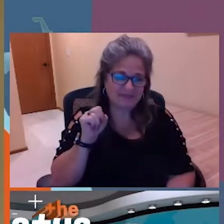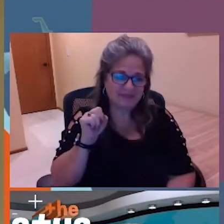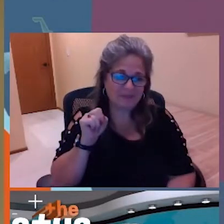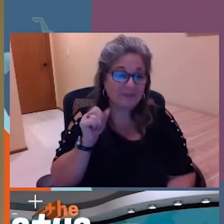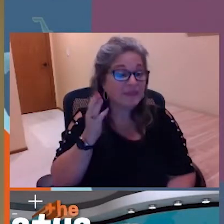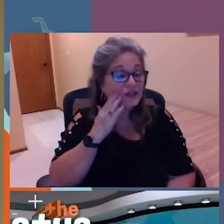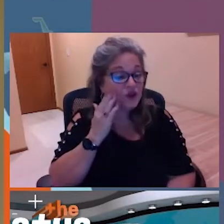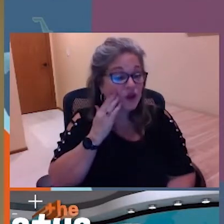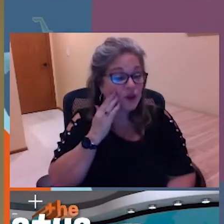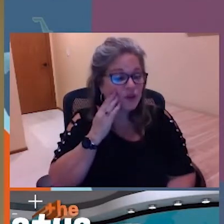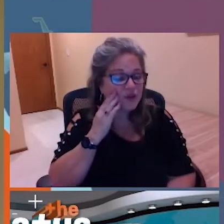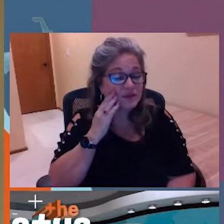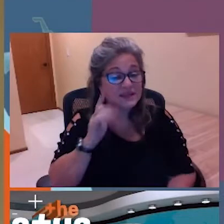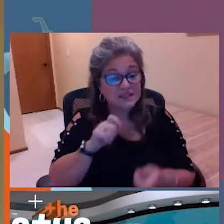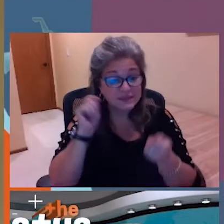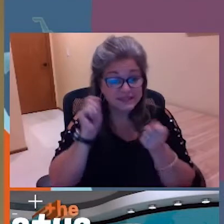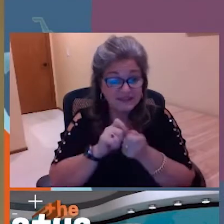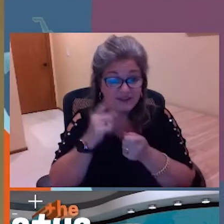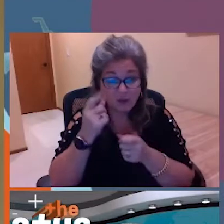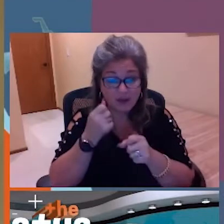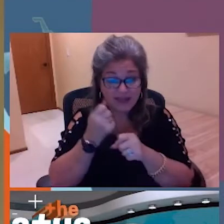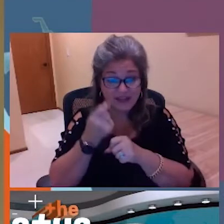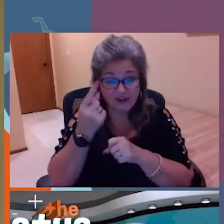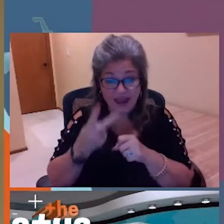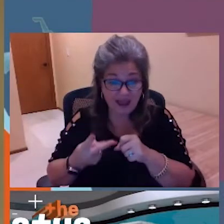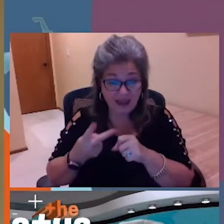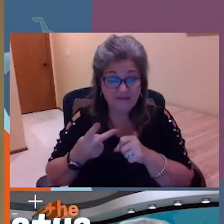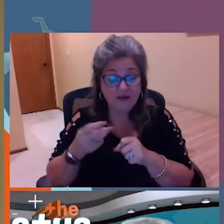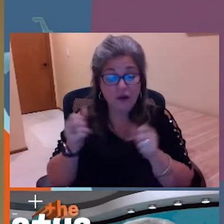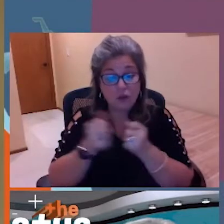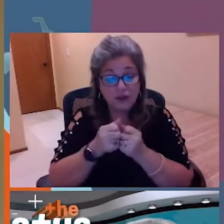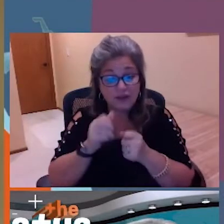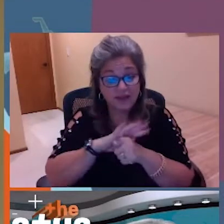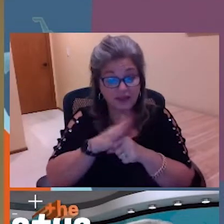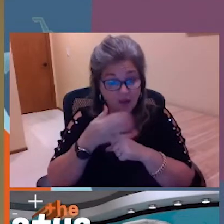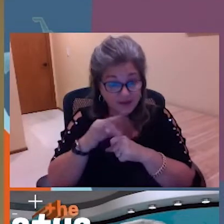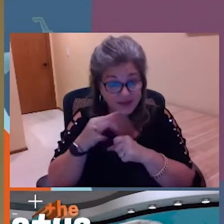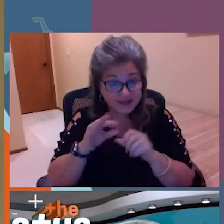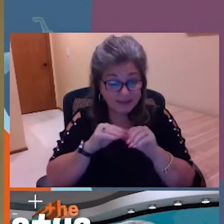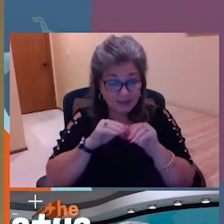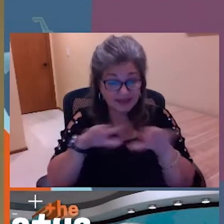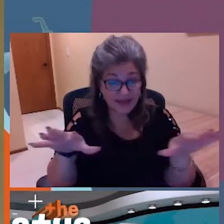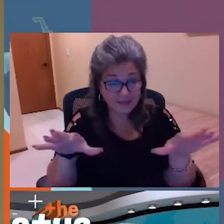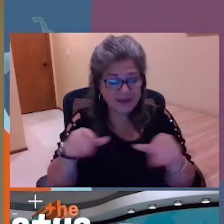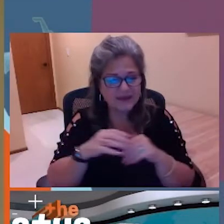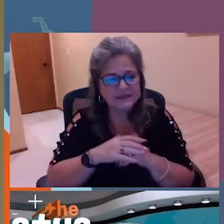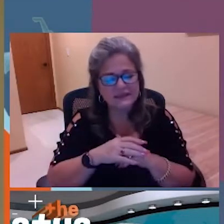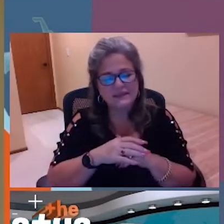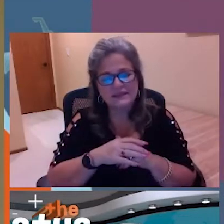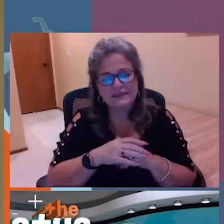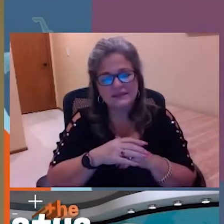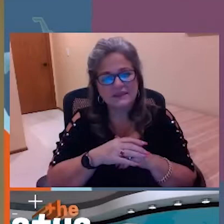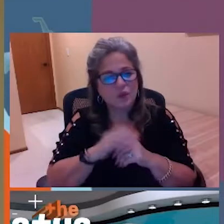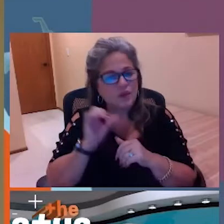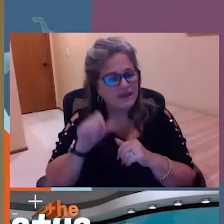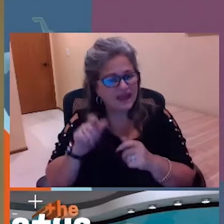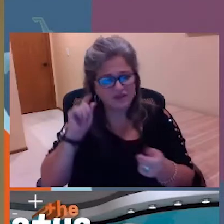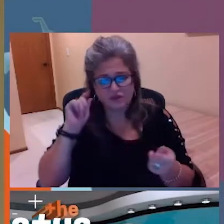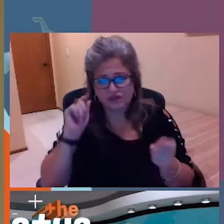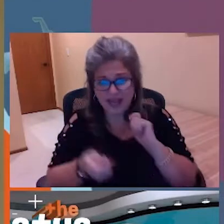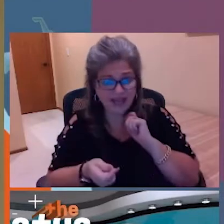know, particularly in the last year and a half with this pandemic, we've had to pivot and